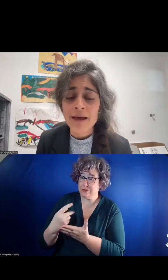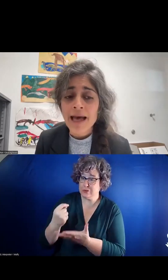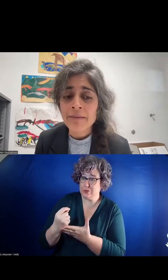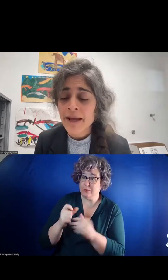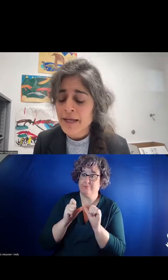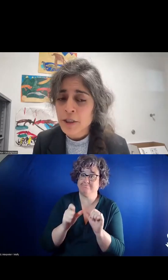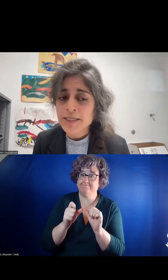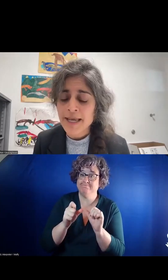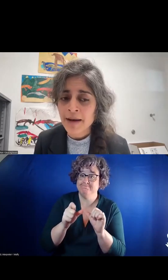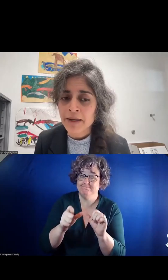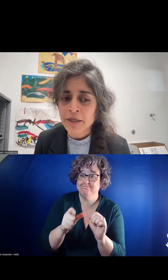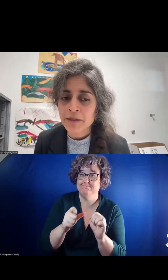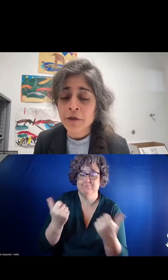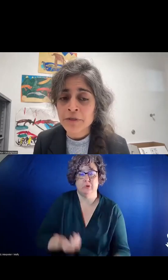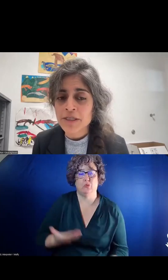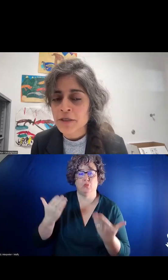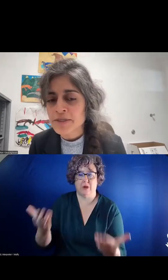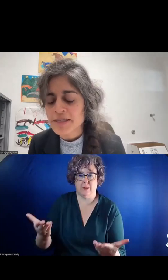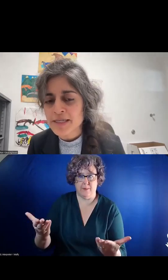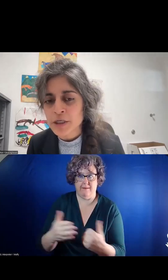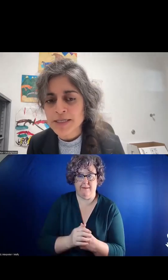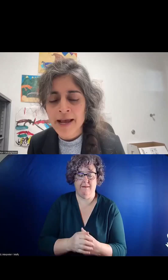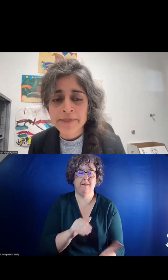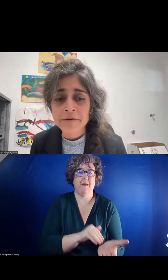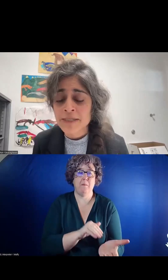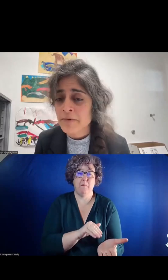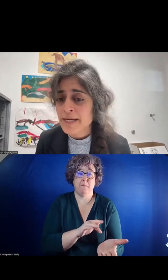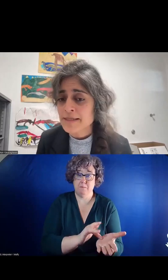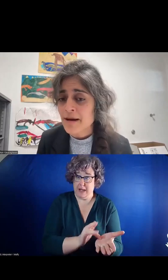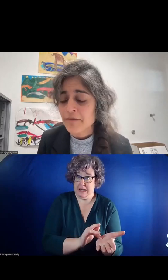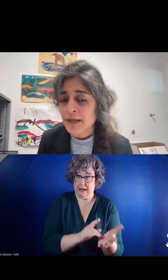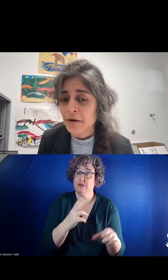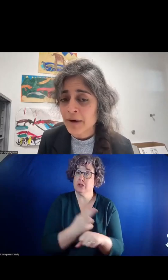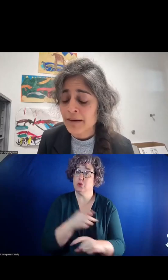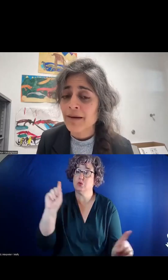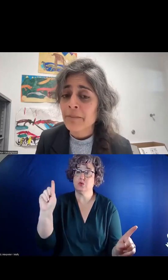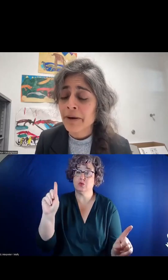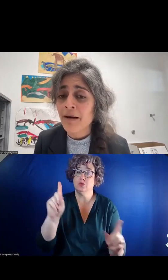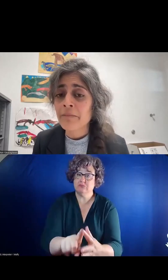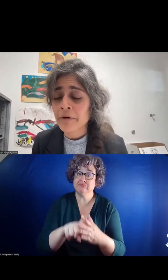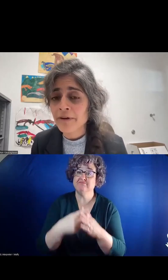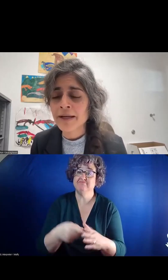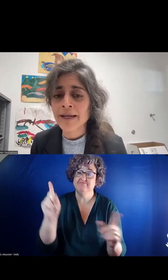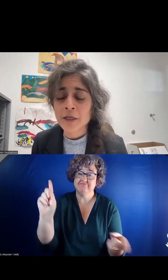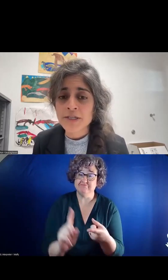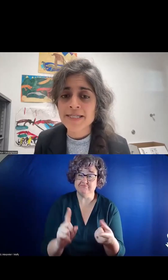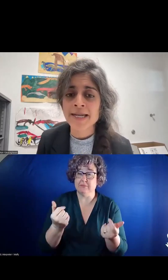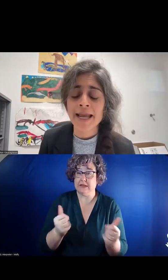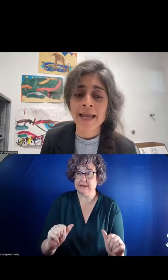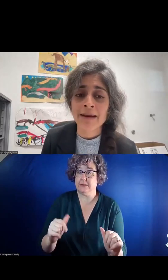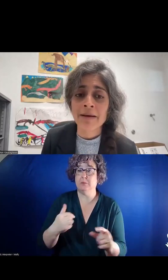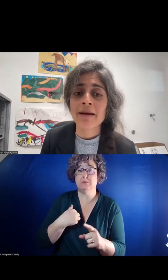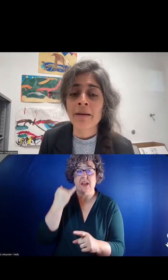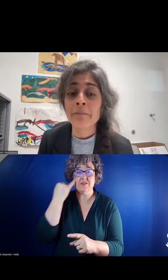recommended. And medications can be used to induce cessation attempts. So someone is not ready to quit, but are motivated,